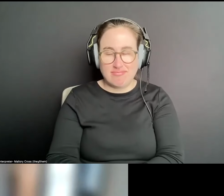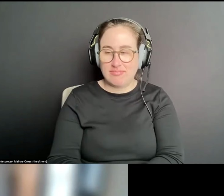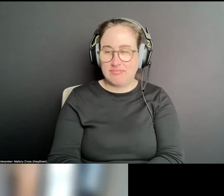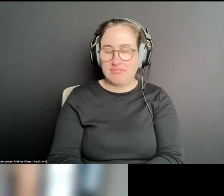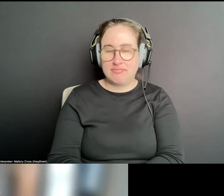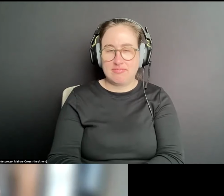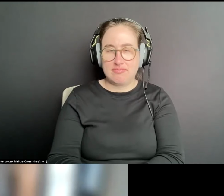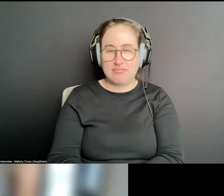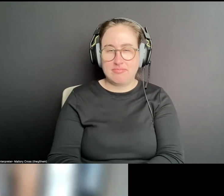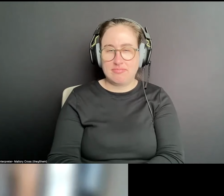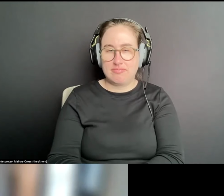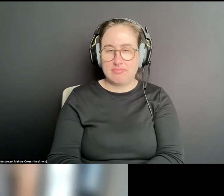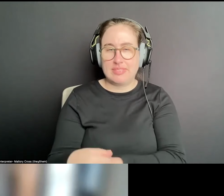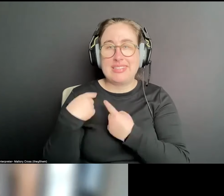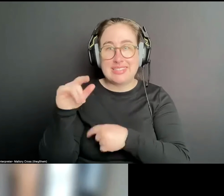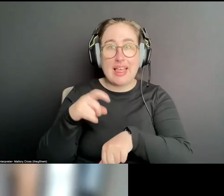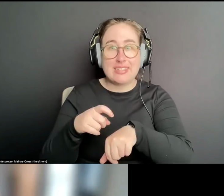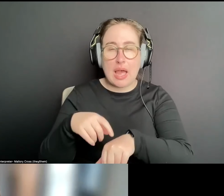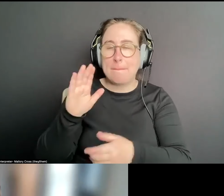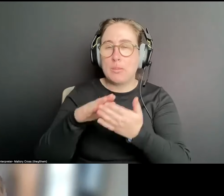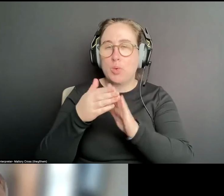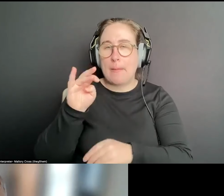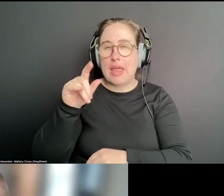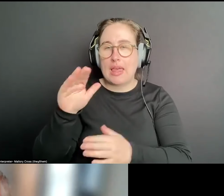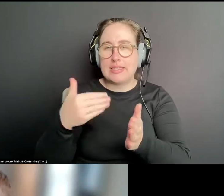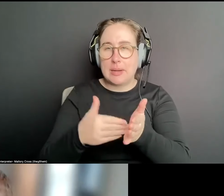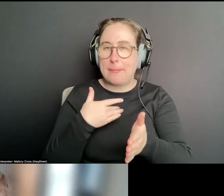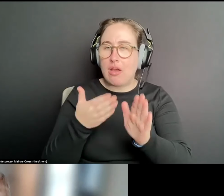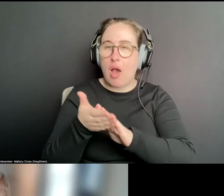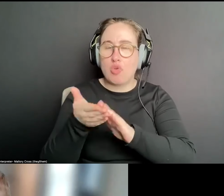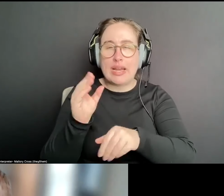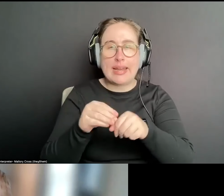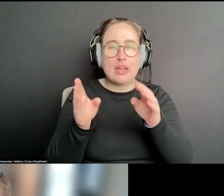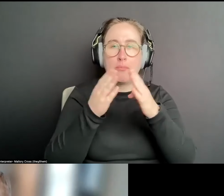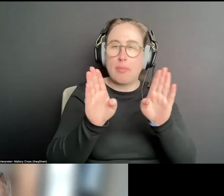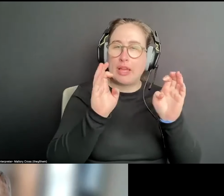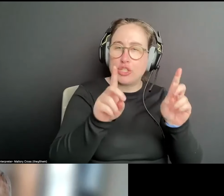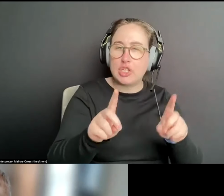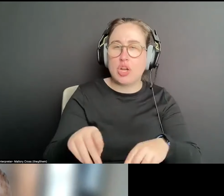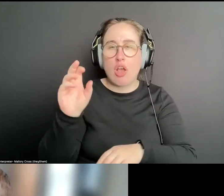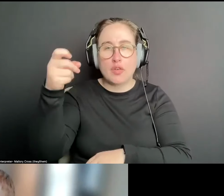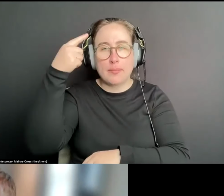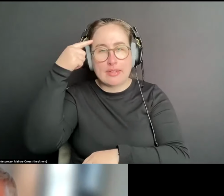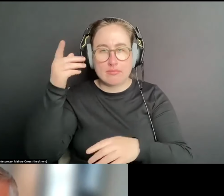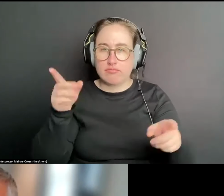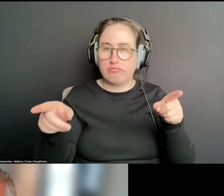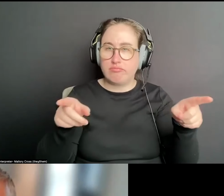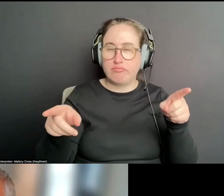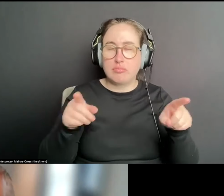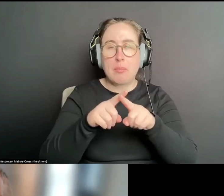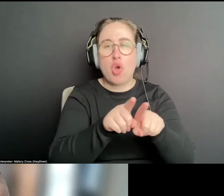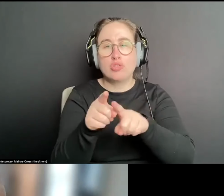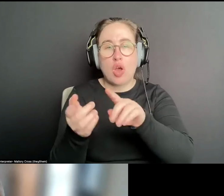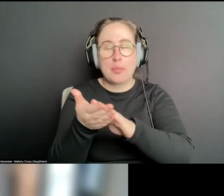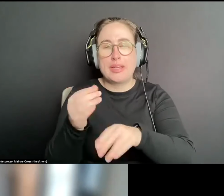Since that time, community media centers often operating public educational and government channels, but also operating